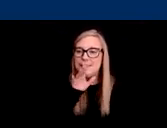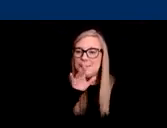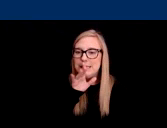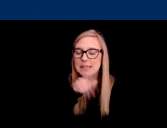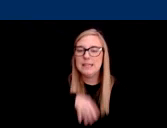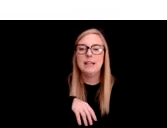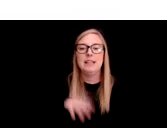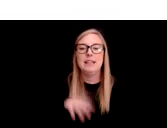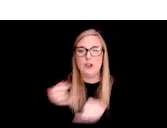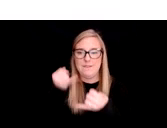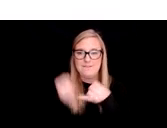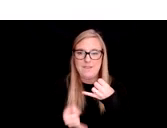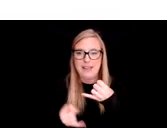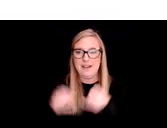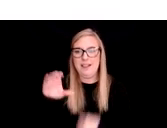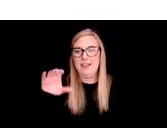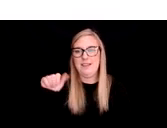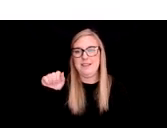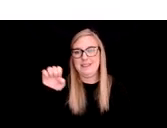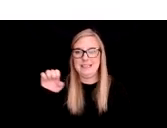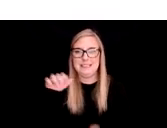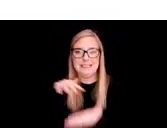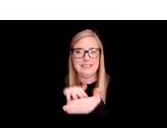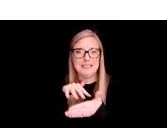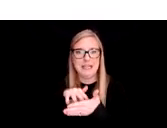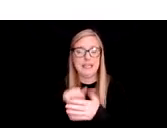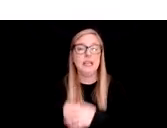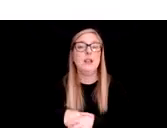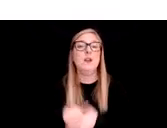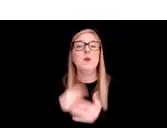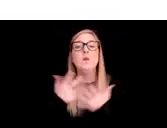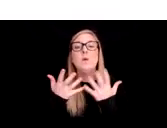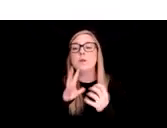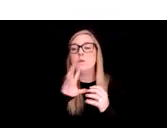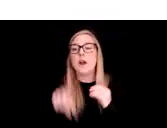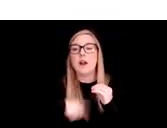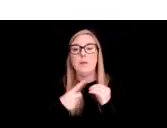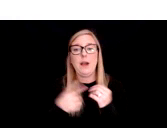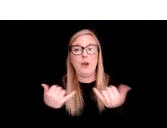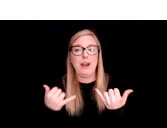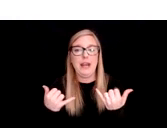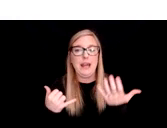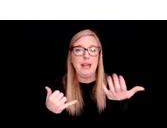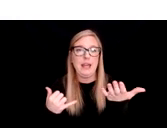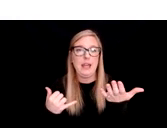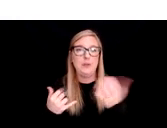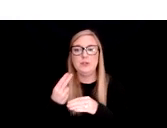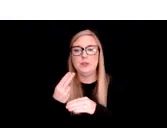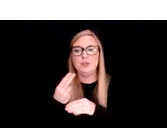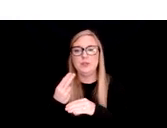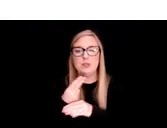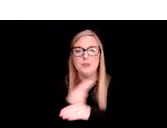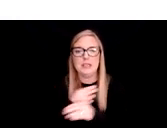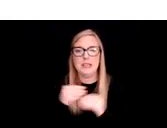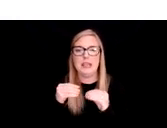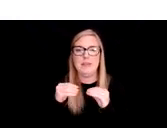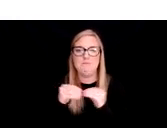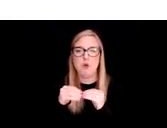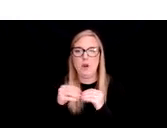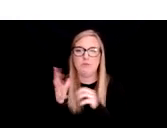said, our final case study. What we want to talk about here is taking a proactive approach